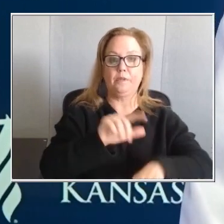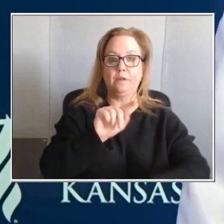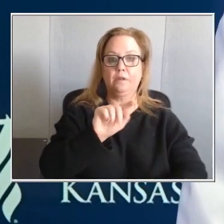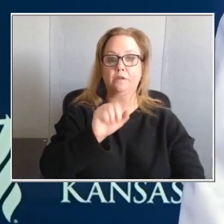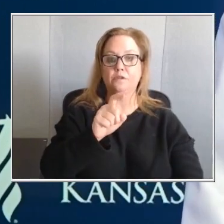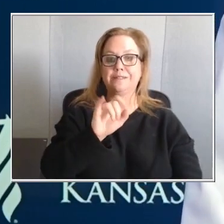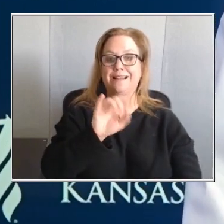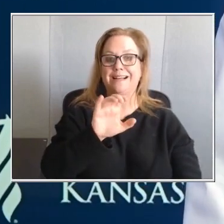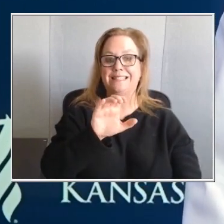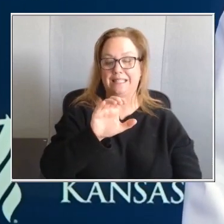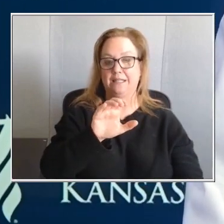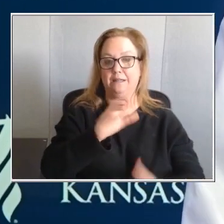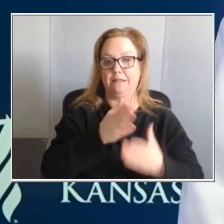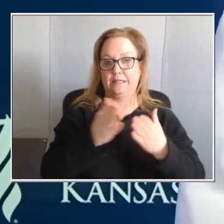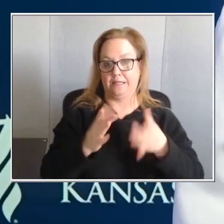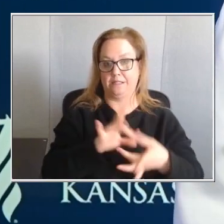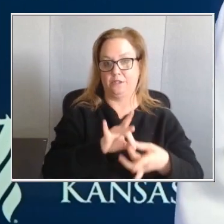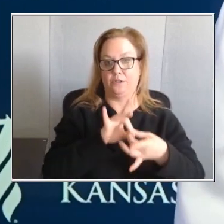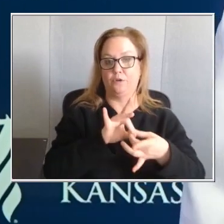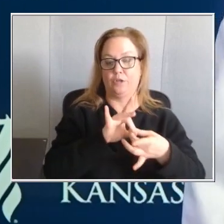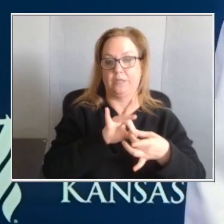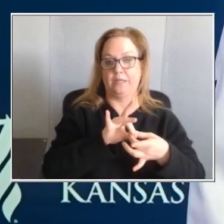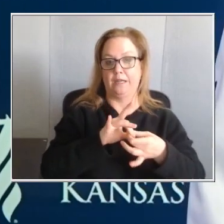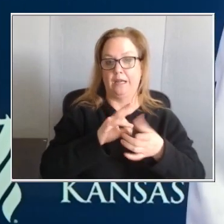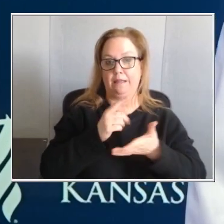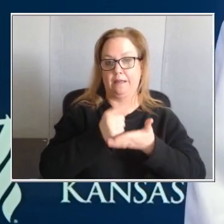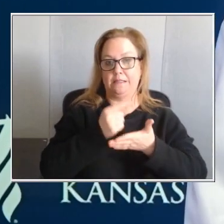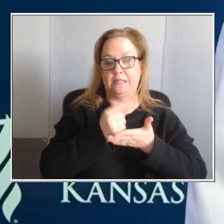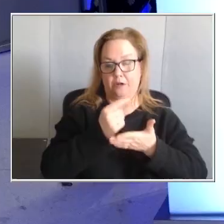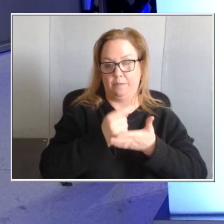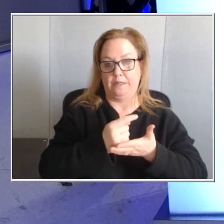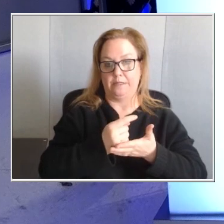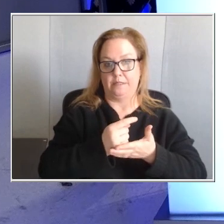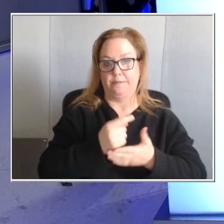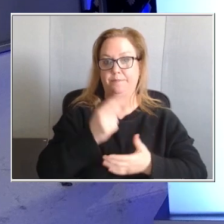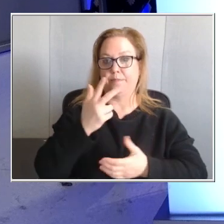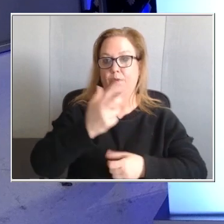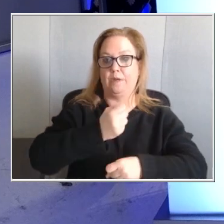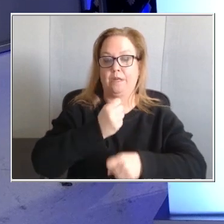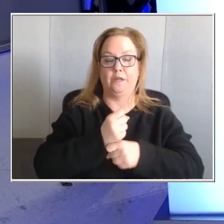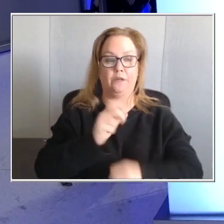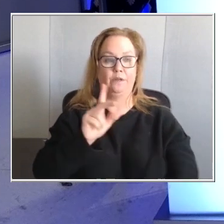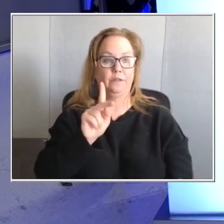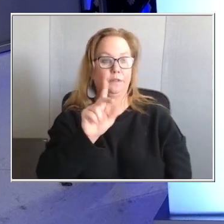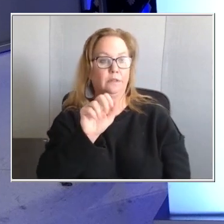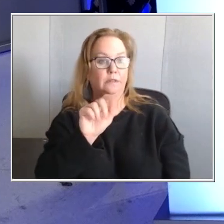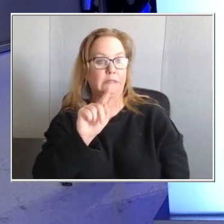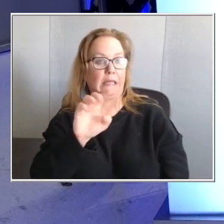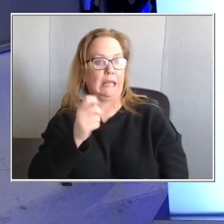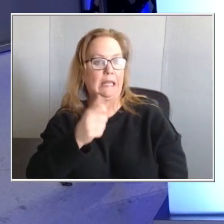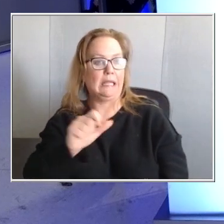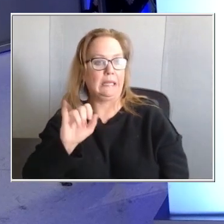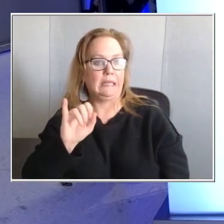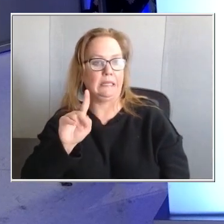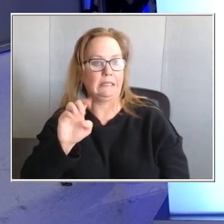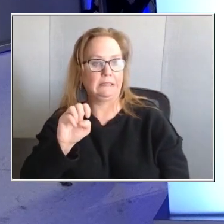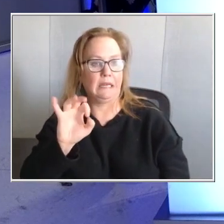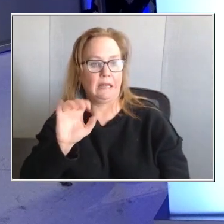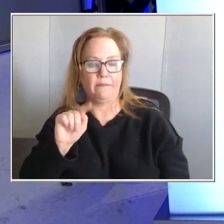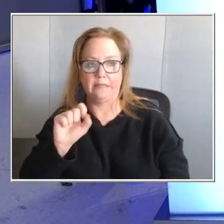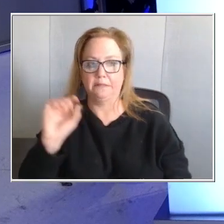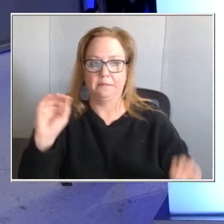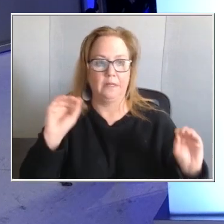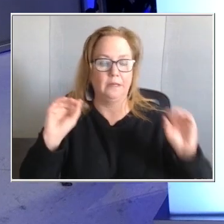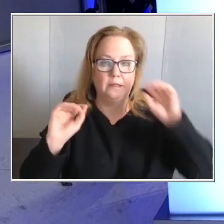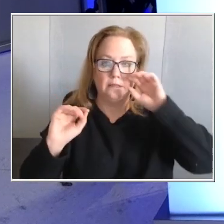with these therapies on the front end when patients receive them. 3 years out, Katie, any side effects during this time? No. Nothing.